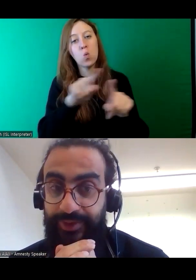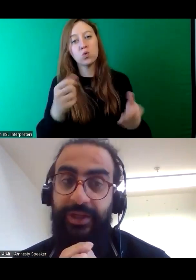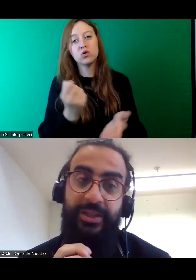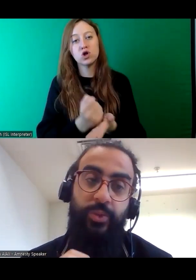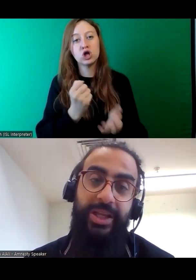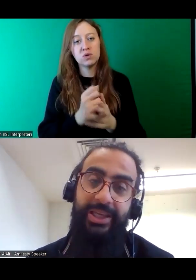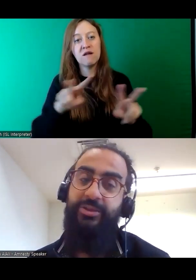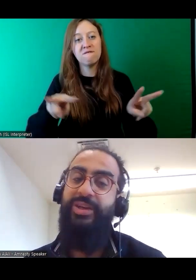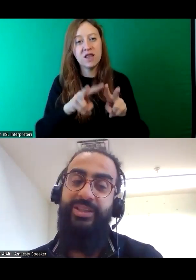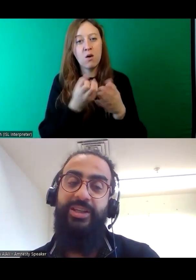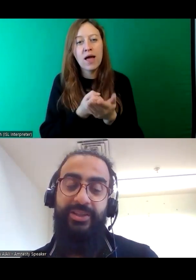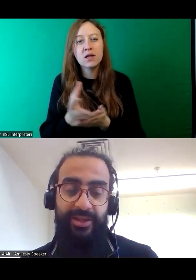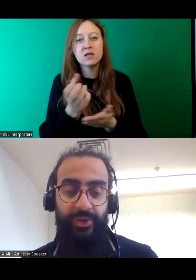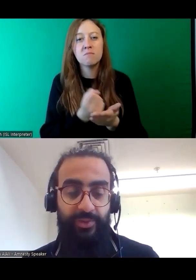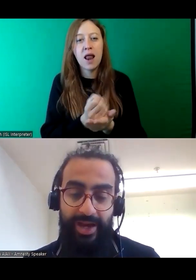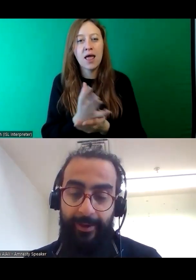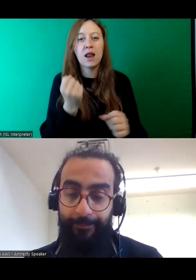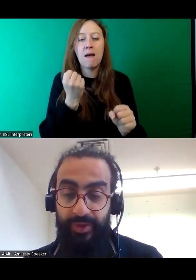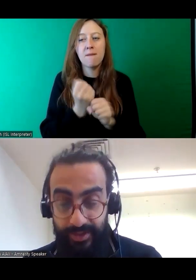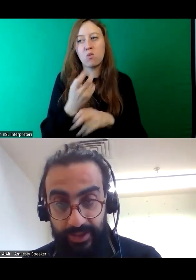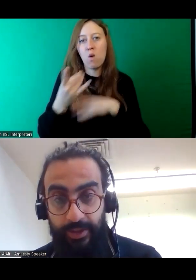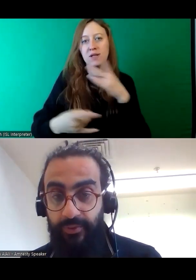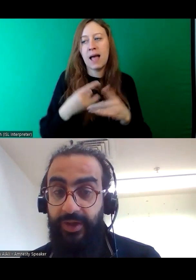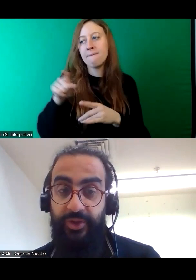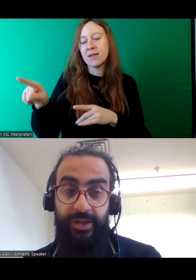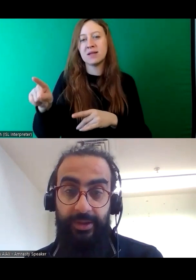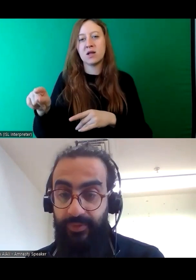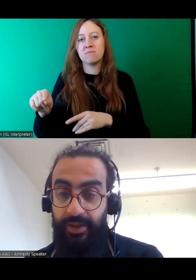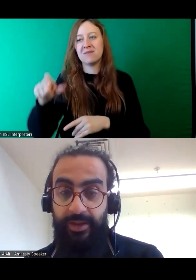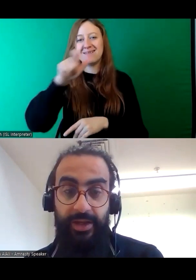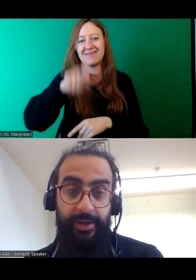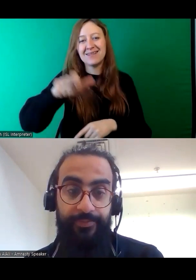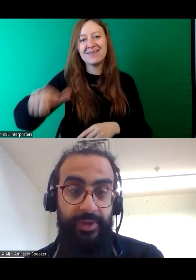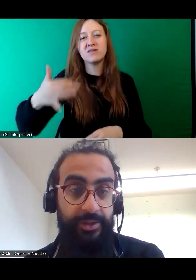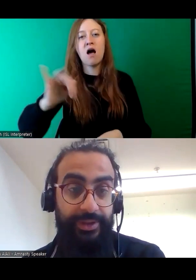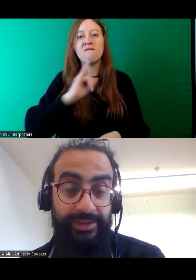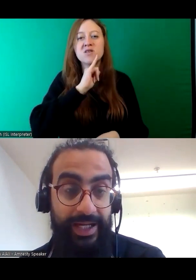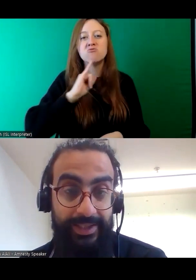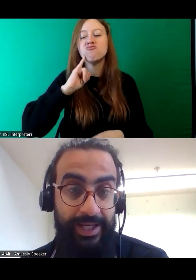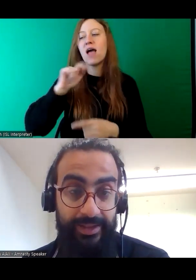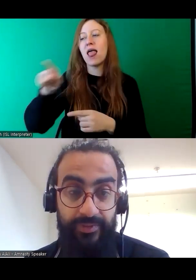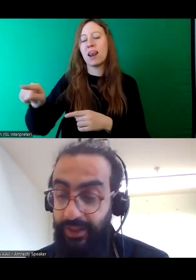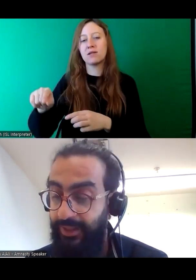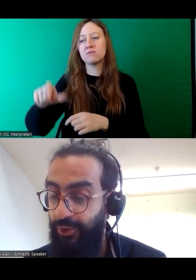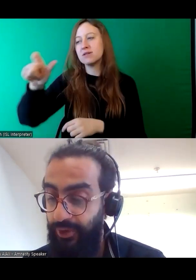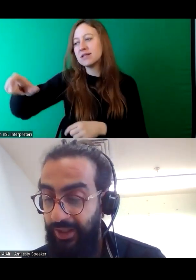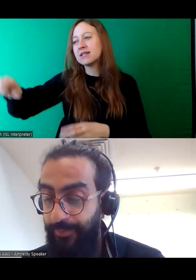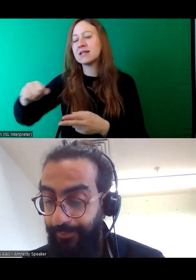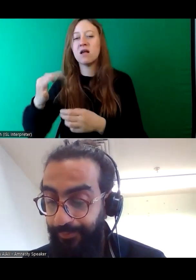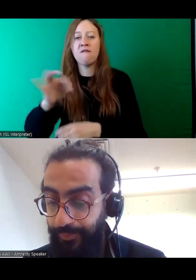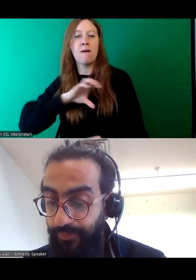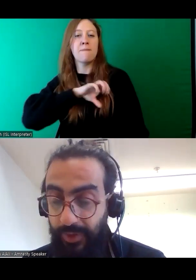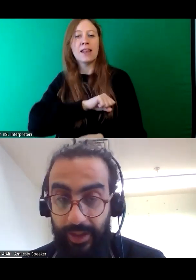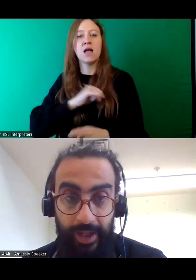of apartheid as well against Palestinians in the West Bank, citizens of Israel in Gaza, and even in East